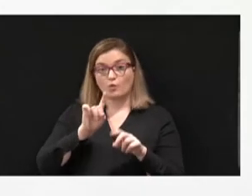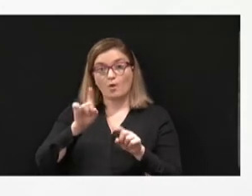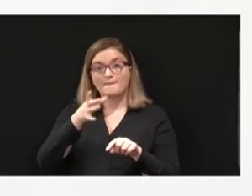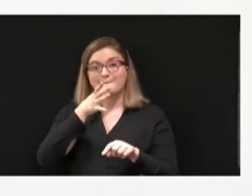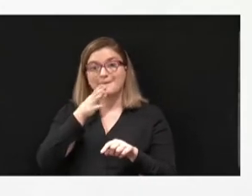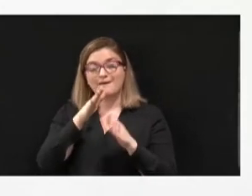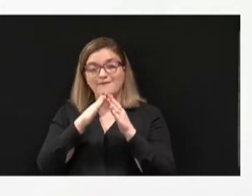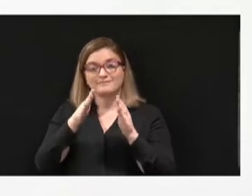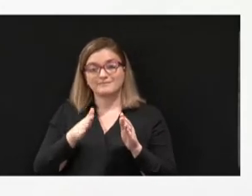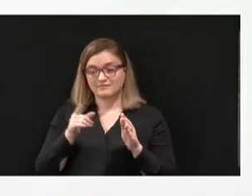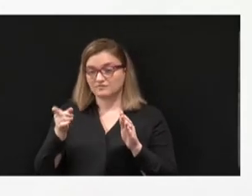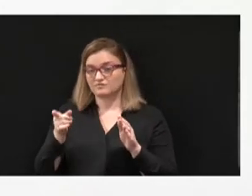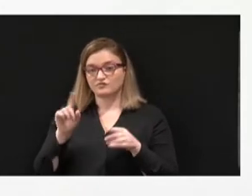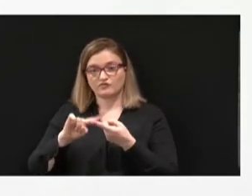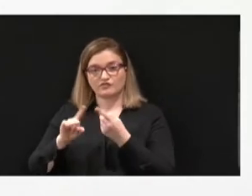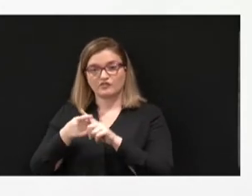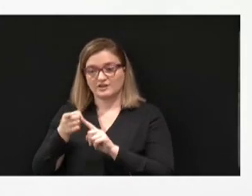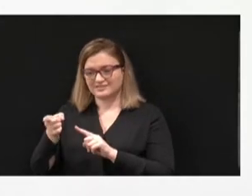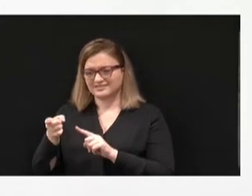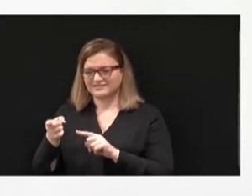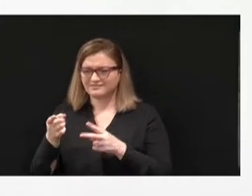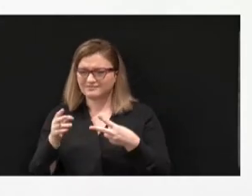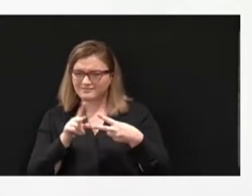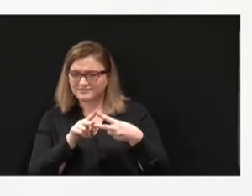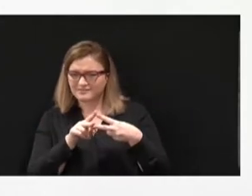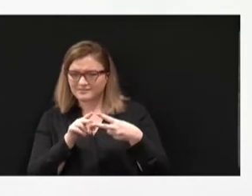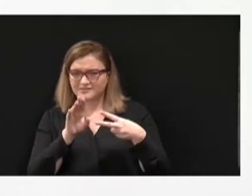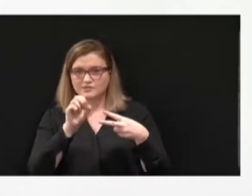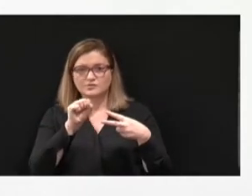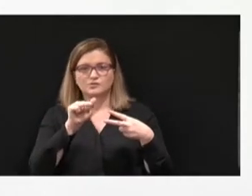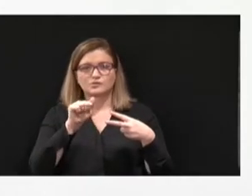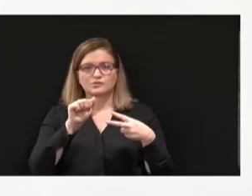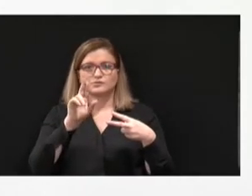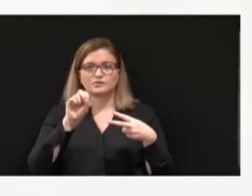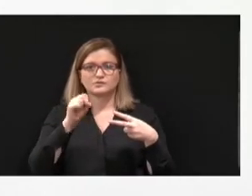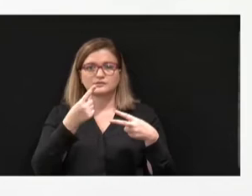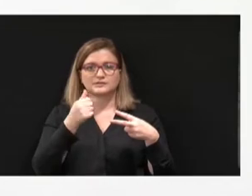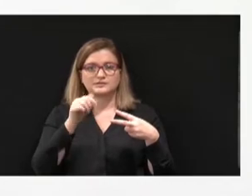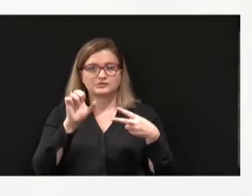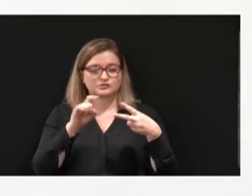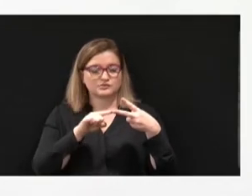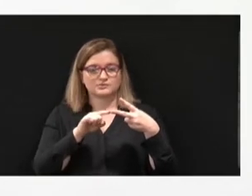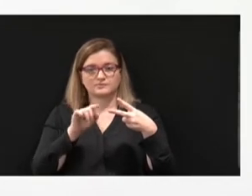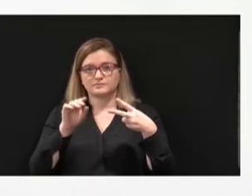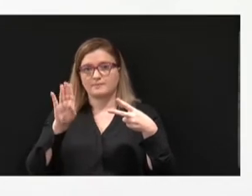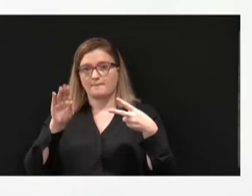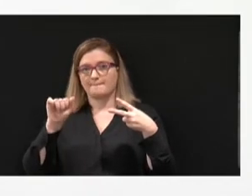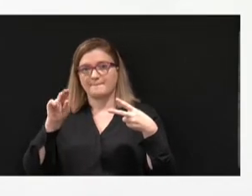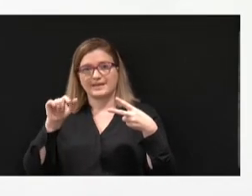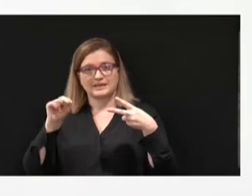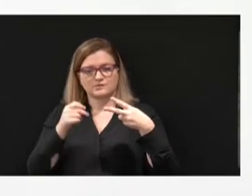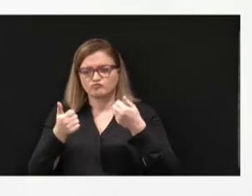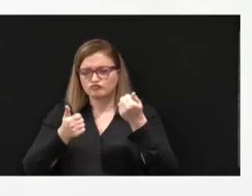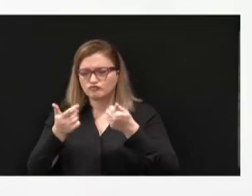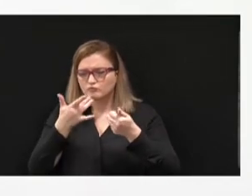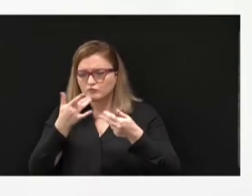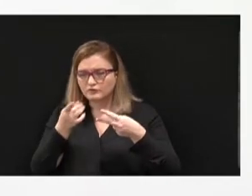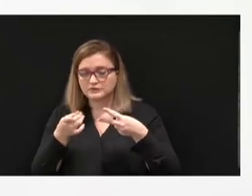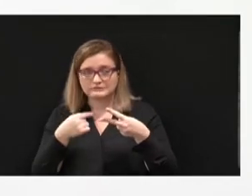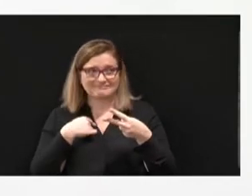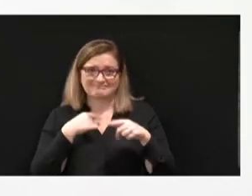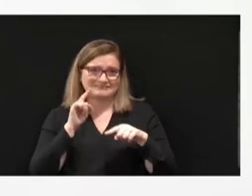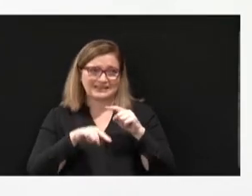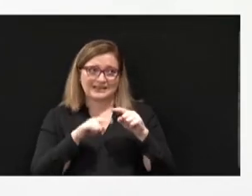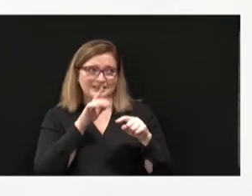say bacon. And her best friend said, why do you always say bacon when sausage is your favorite? And she said, I can't say it right, and I'm